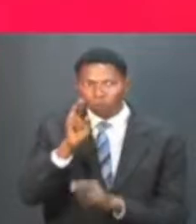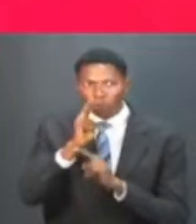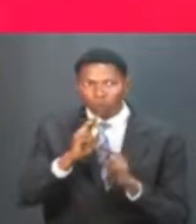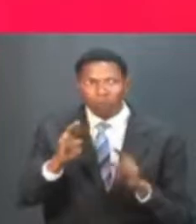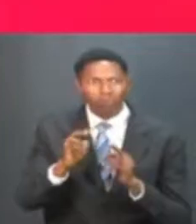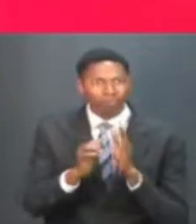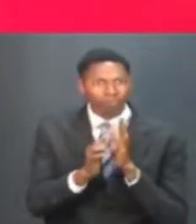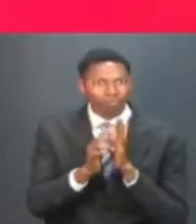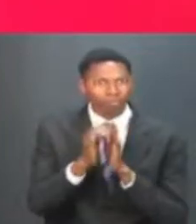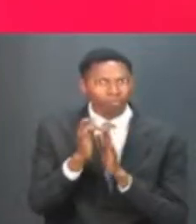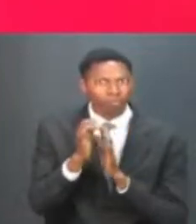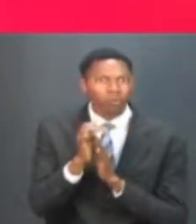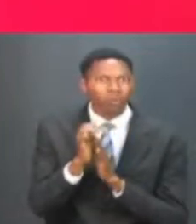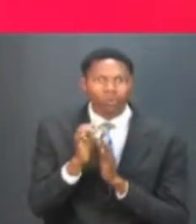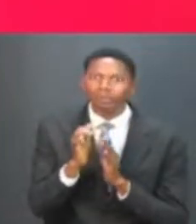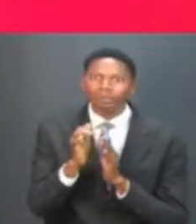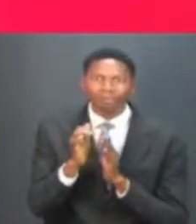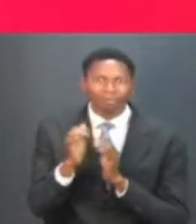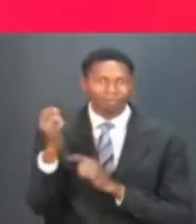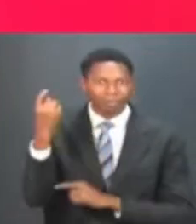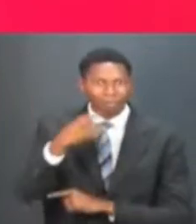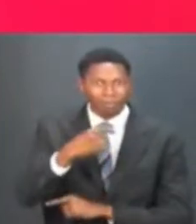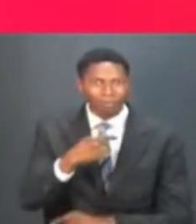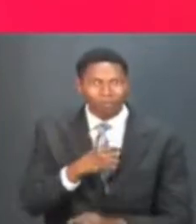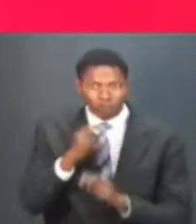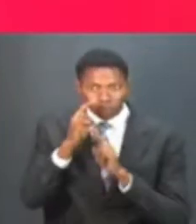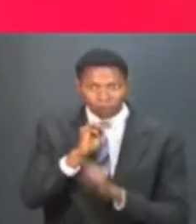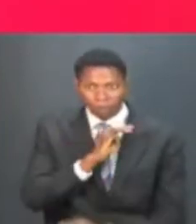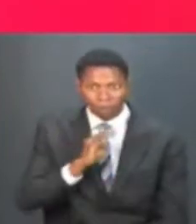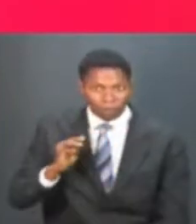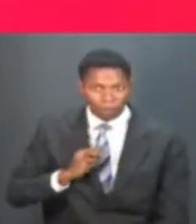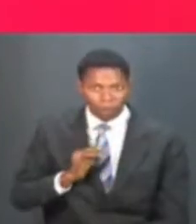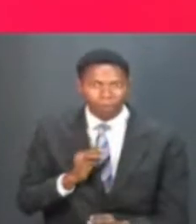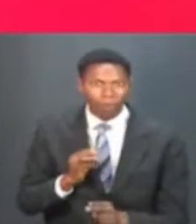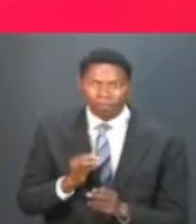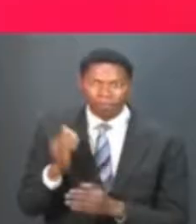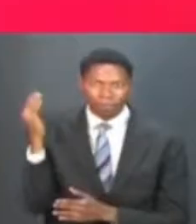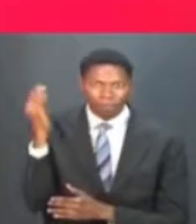Day. Please, Honorable Member, you may do so now.